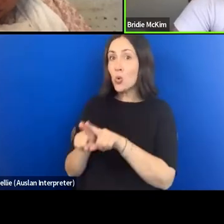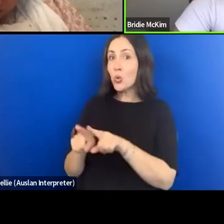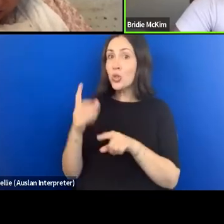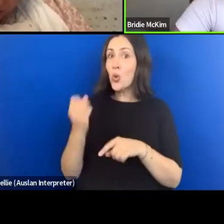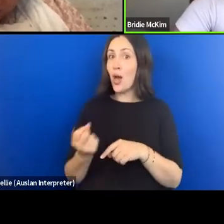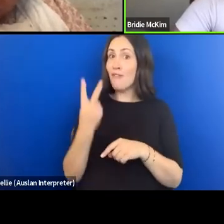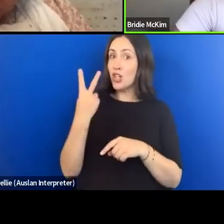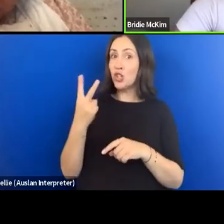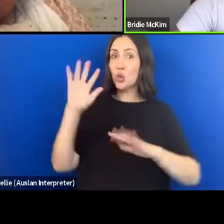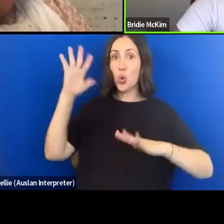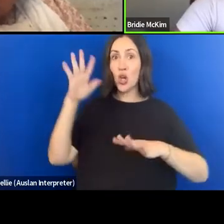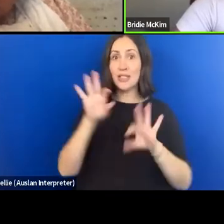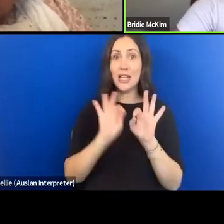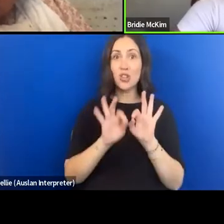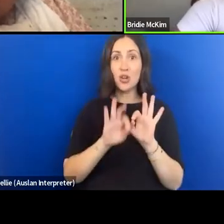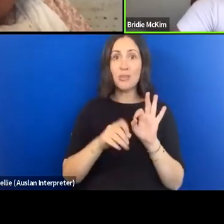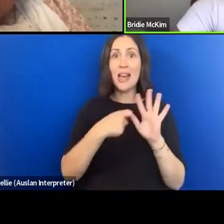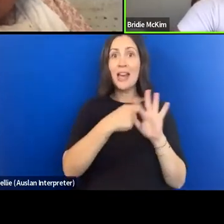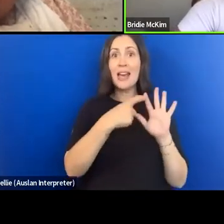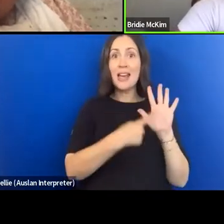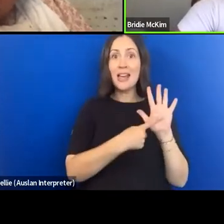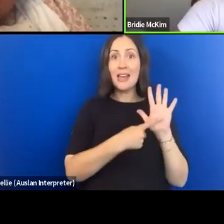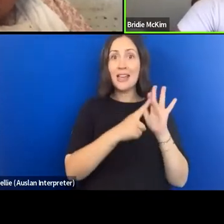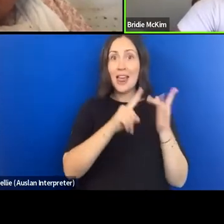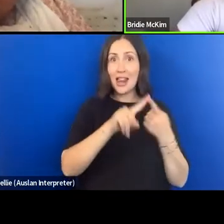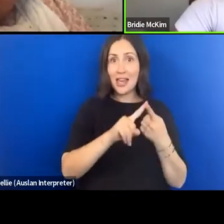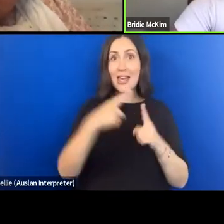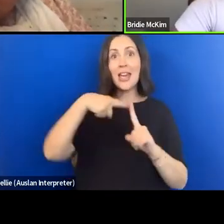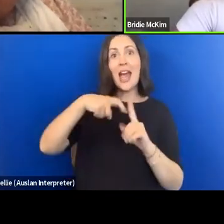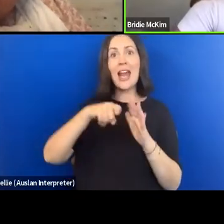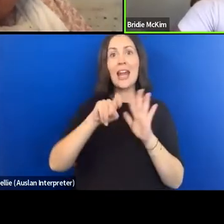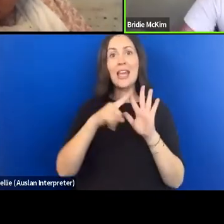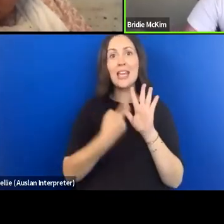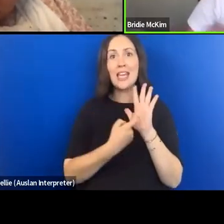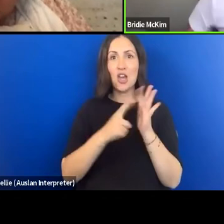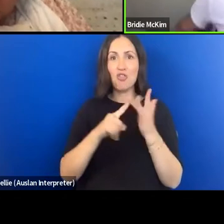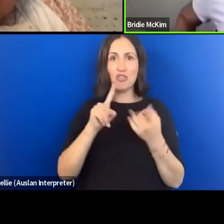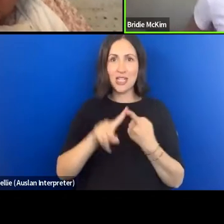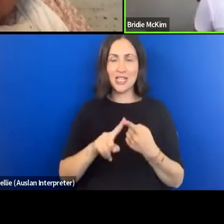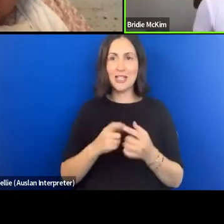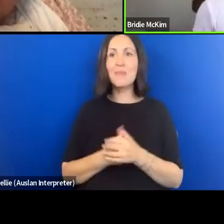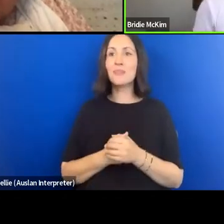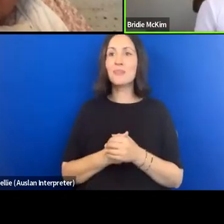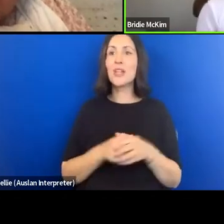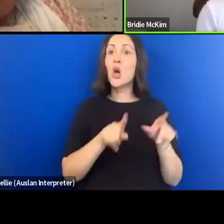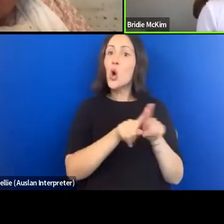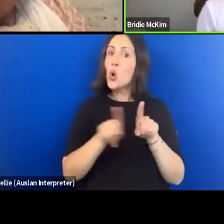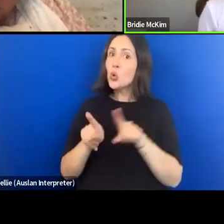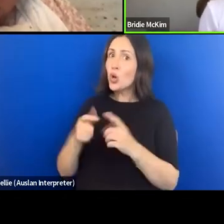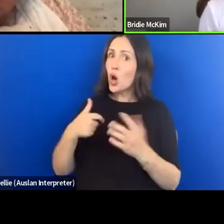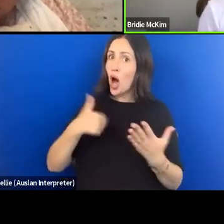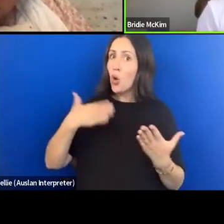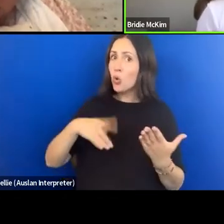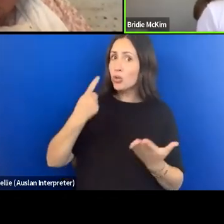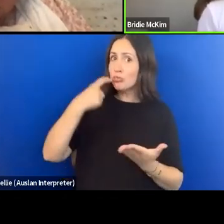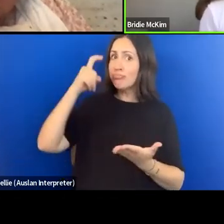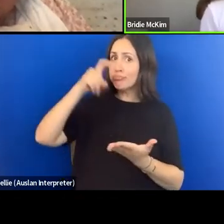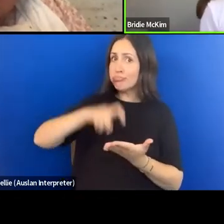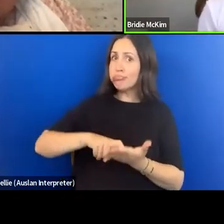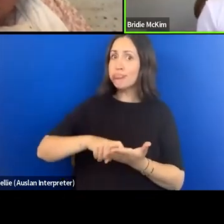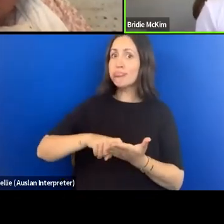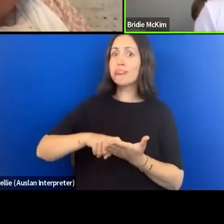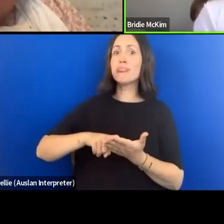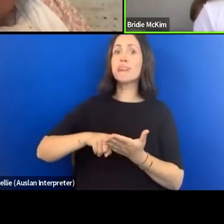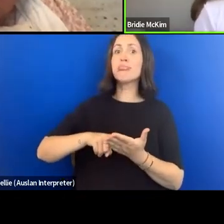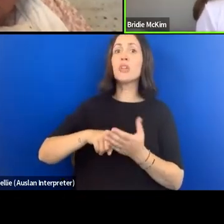Kelly and Kerry, who are our Auslan interpreters. I would also like to start by acknowledging the Turrbal